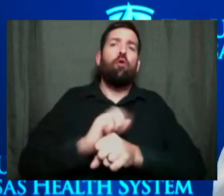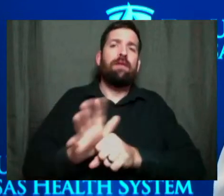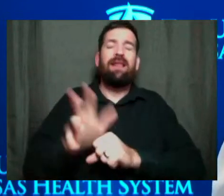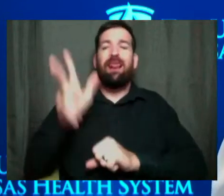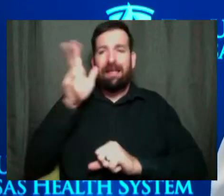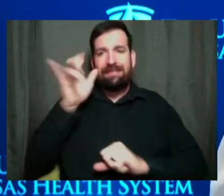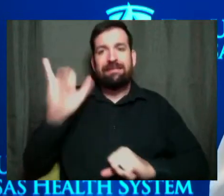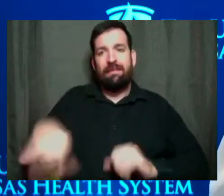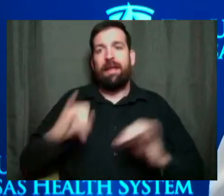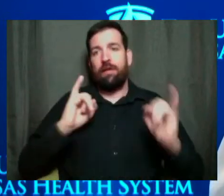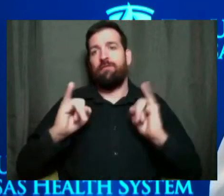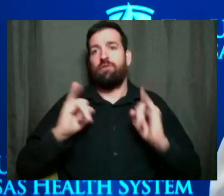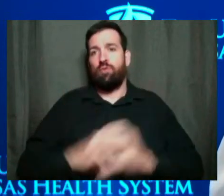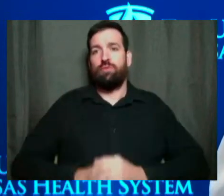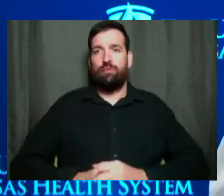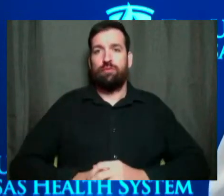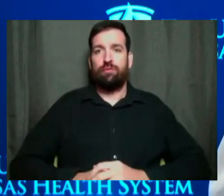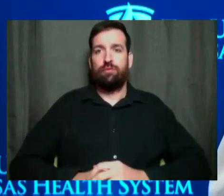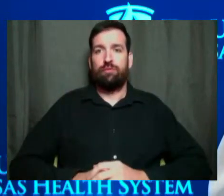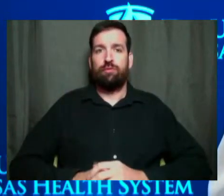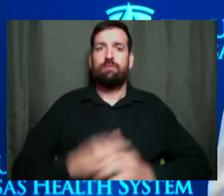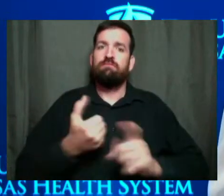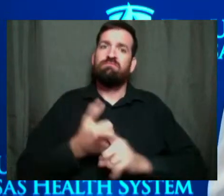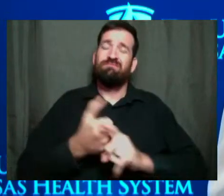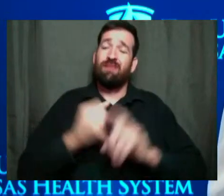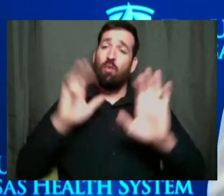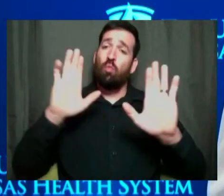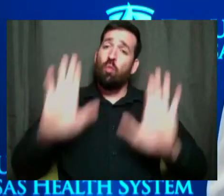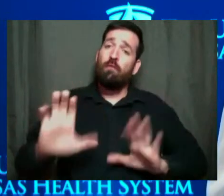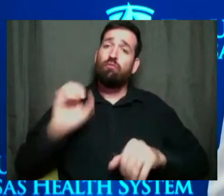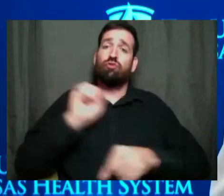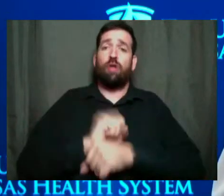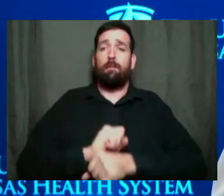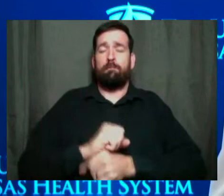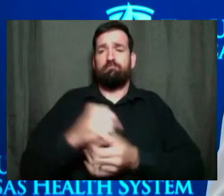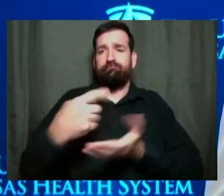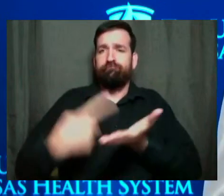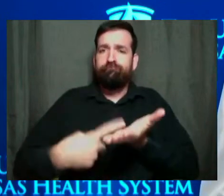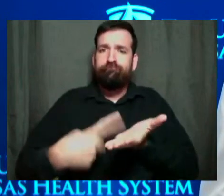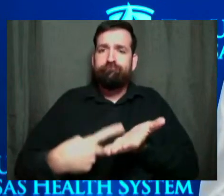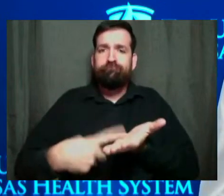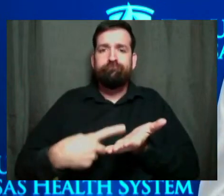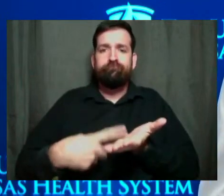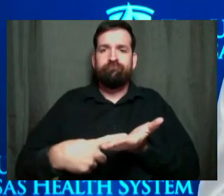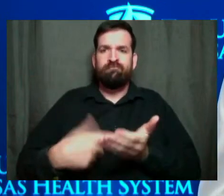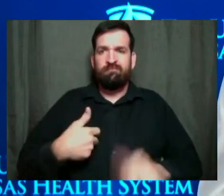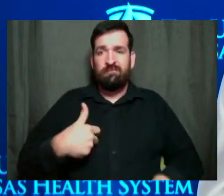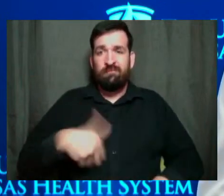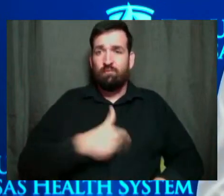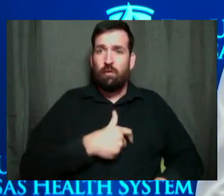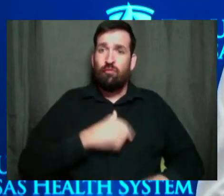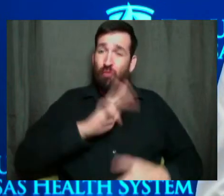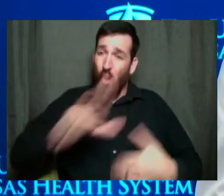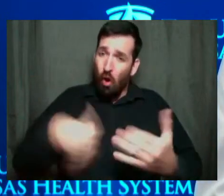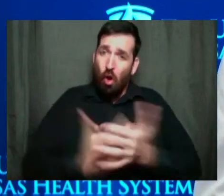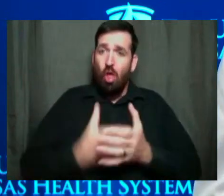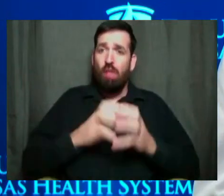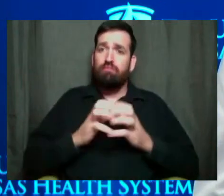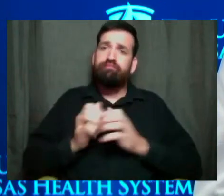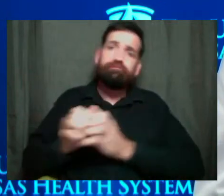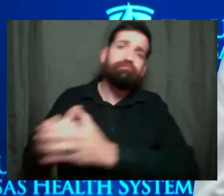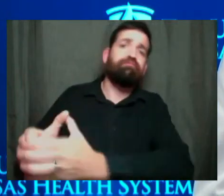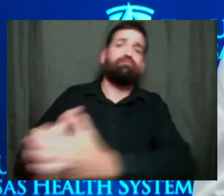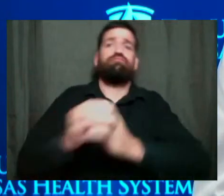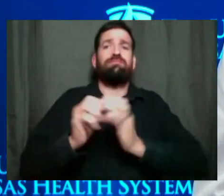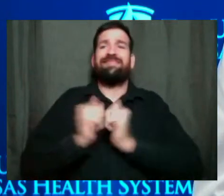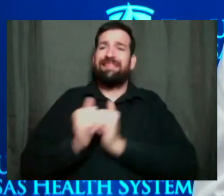interview, because he does a wonderful job of talking about how we are really all in this together. And, you know,